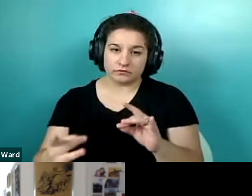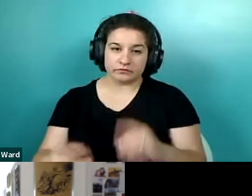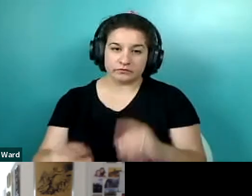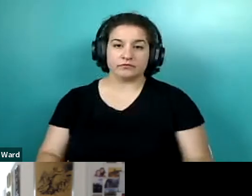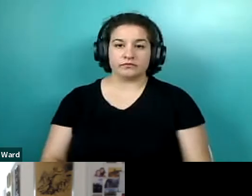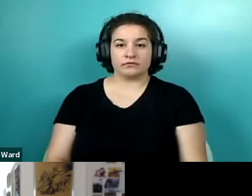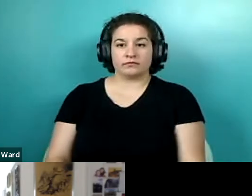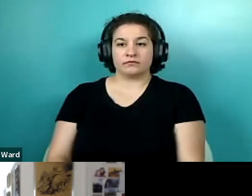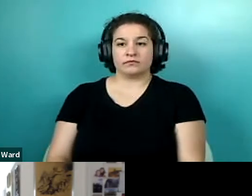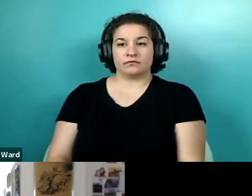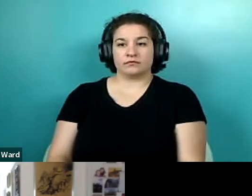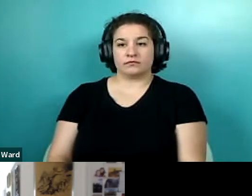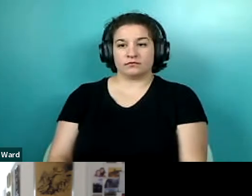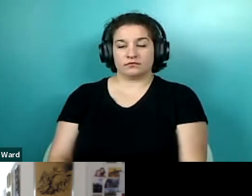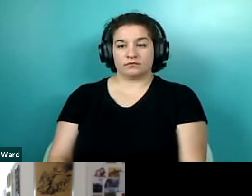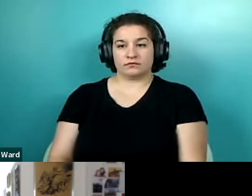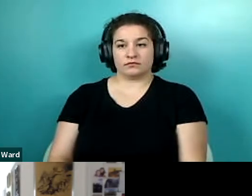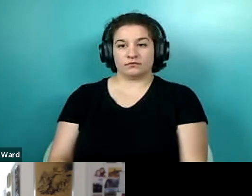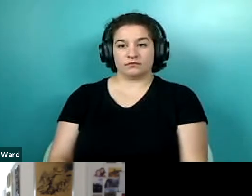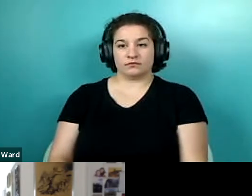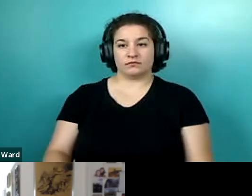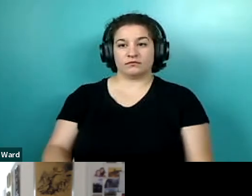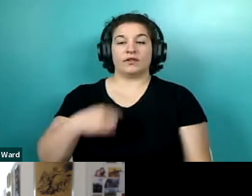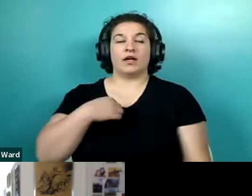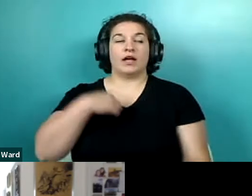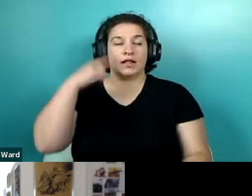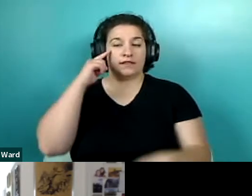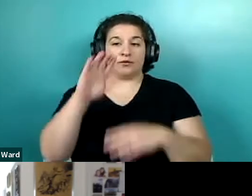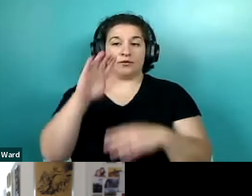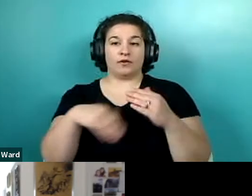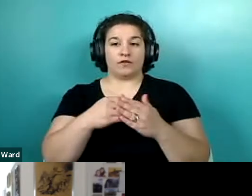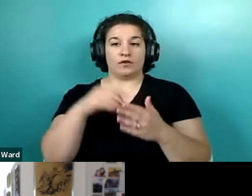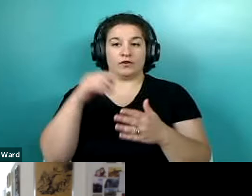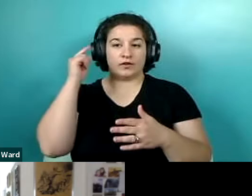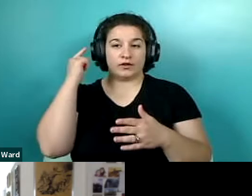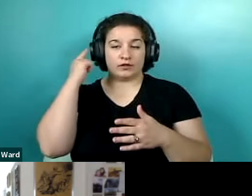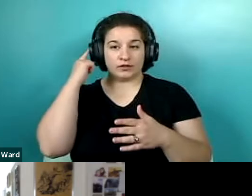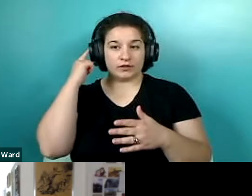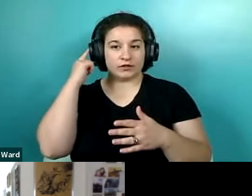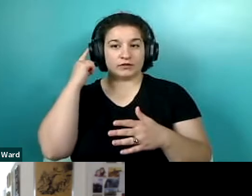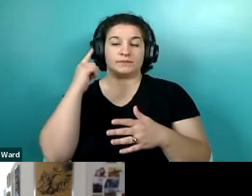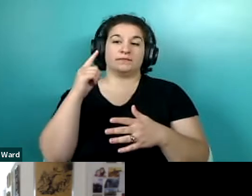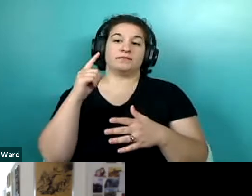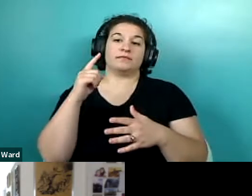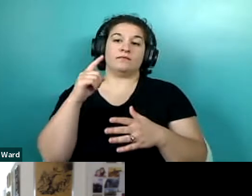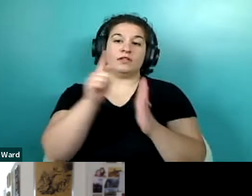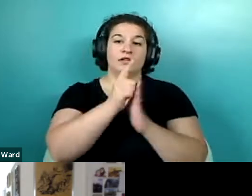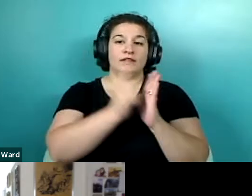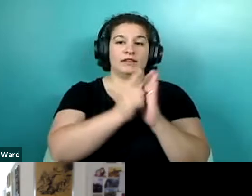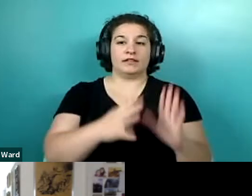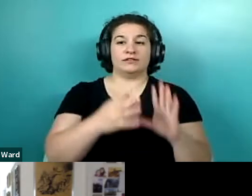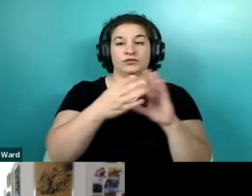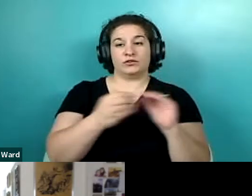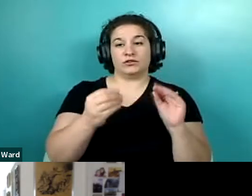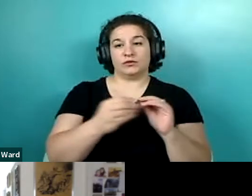Yeah, I think we have all heard the legislator stories of their fond memories of the library when they were younger,